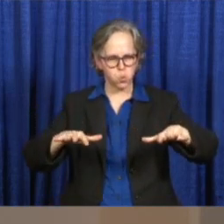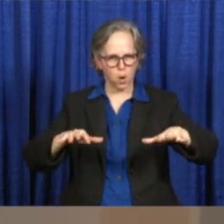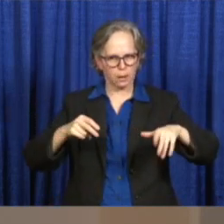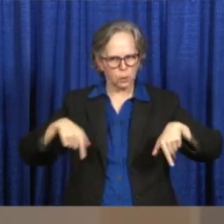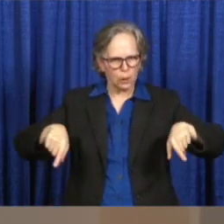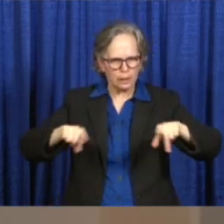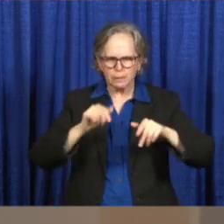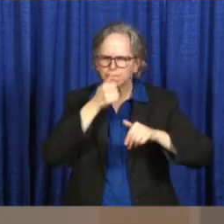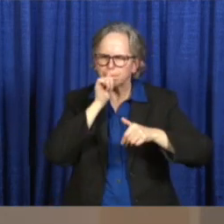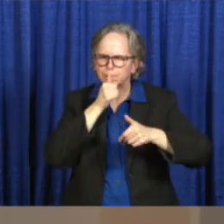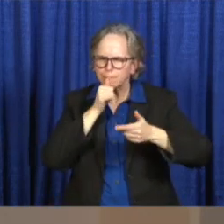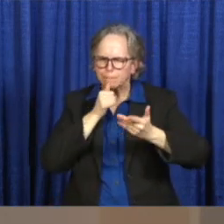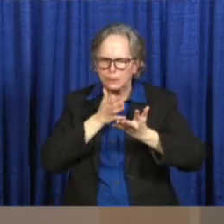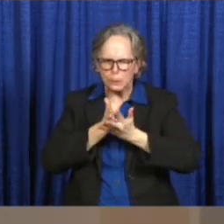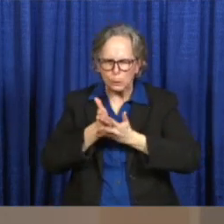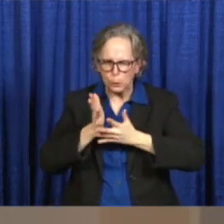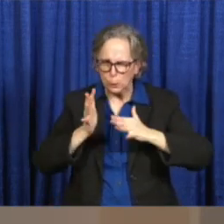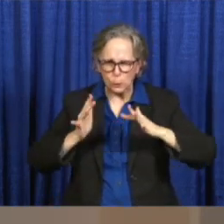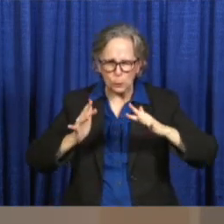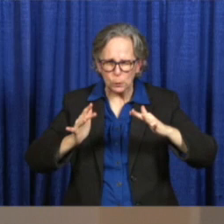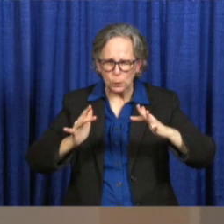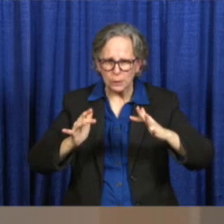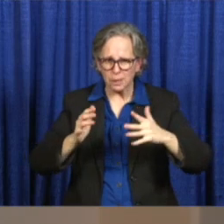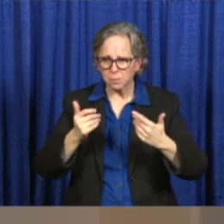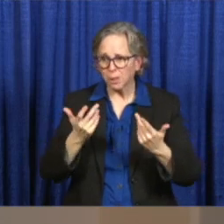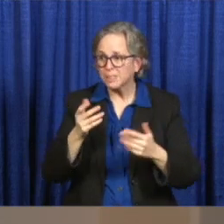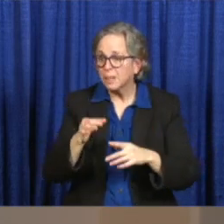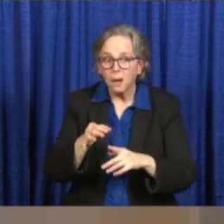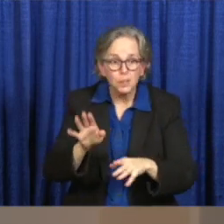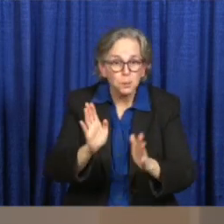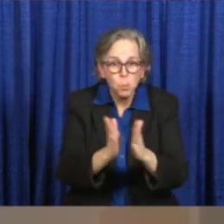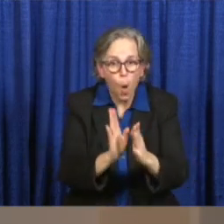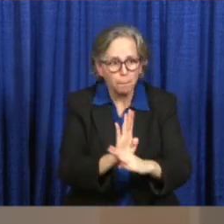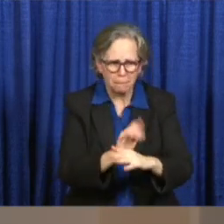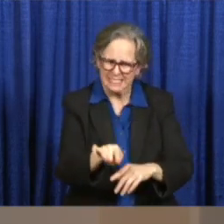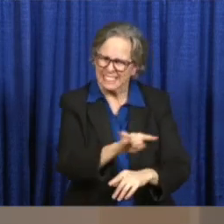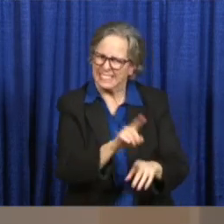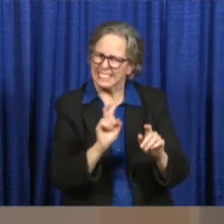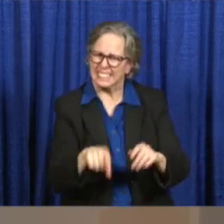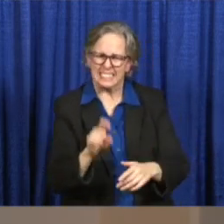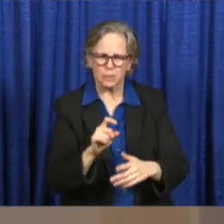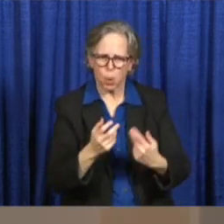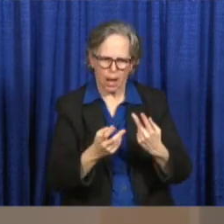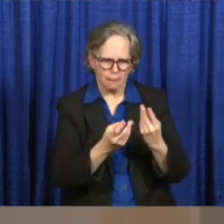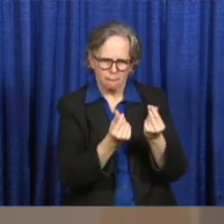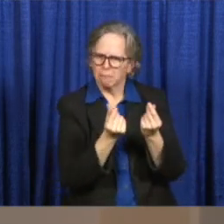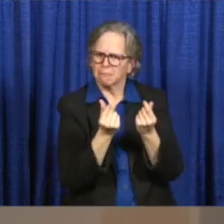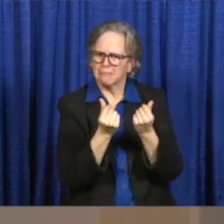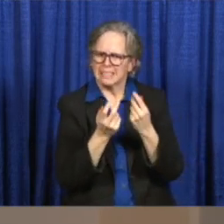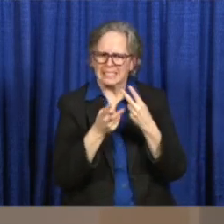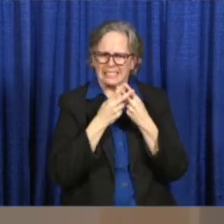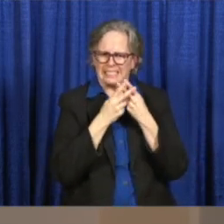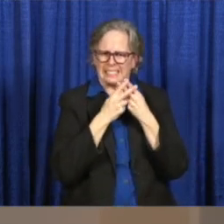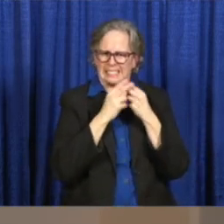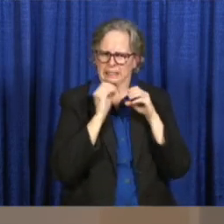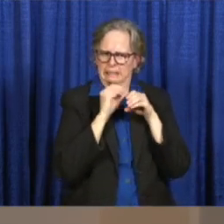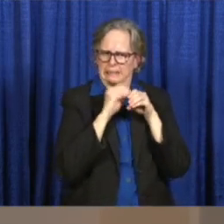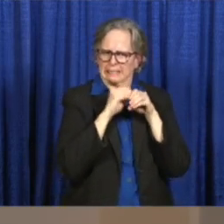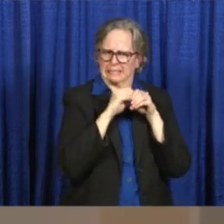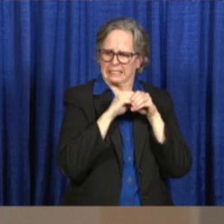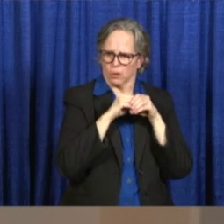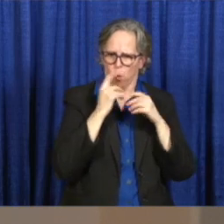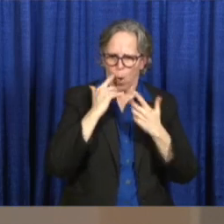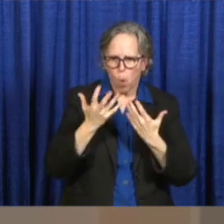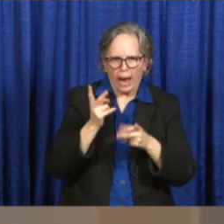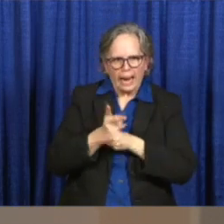particularly for small businesses who will want to keep that cash in their pockets to keep their employees hired and to have the money